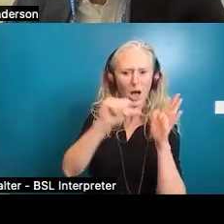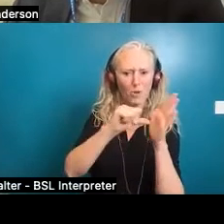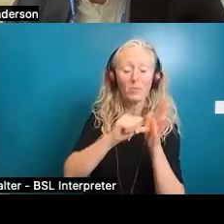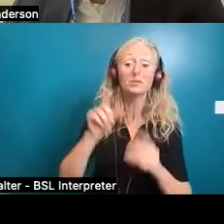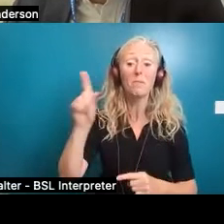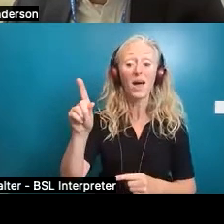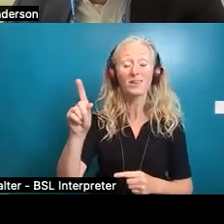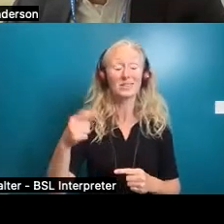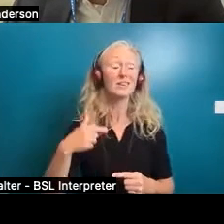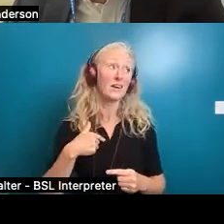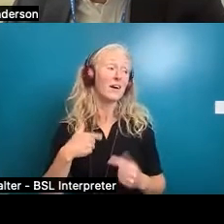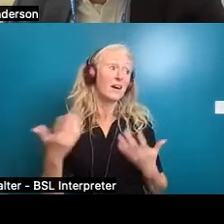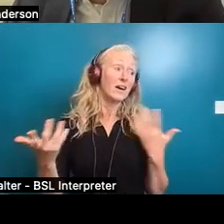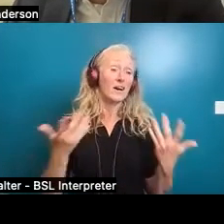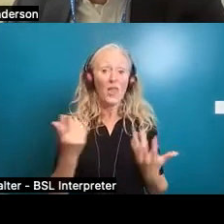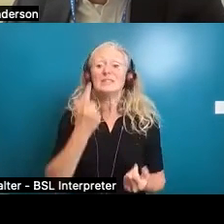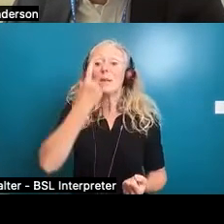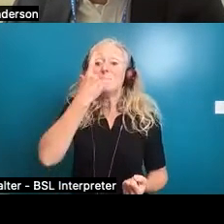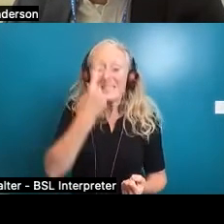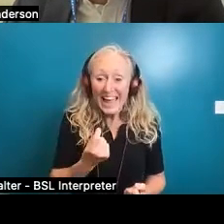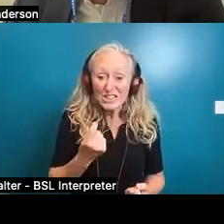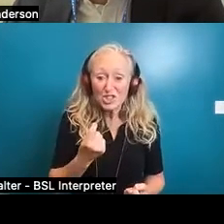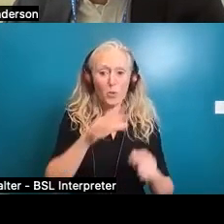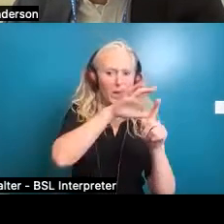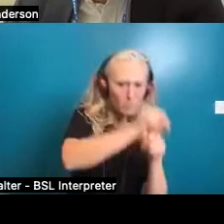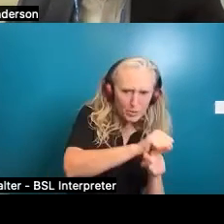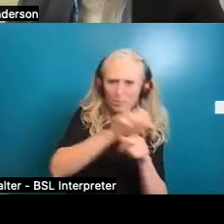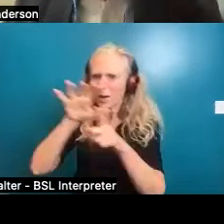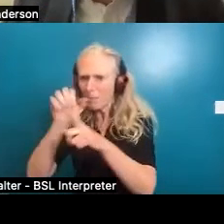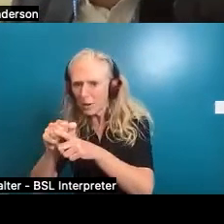where we find nothing, we continue to monitor and never find any eye